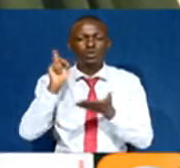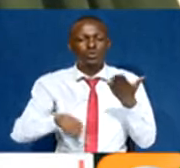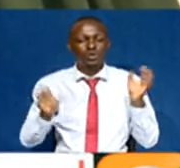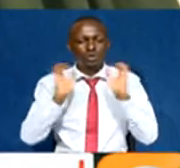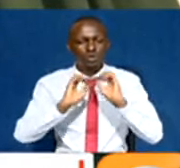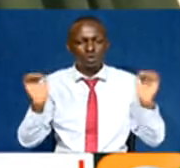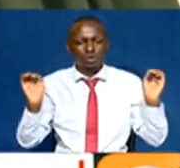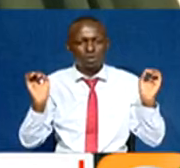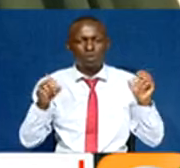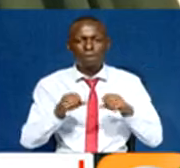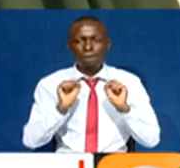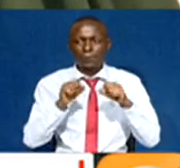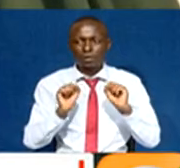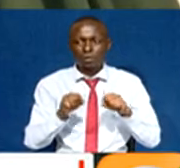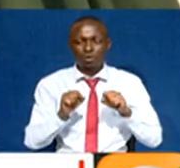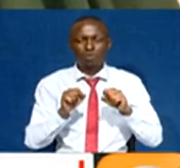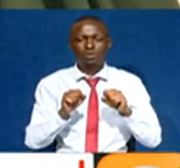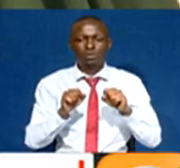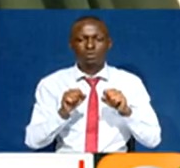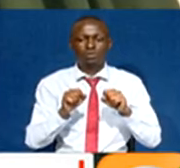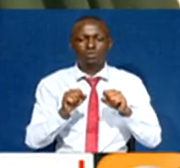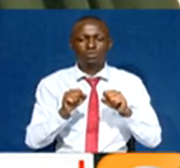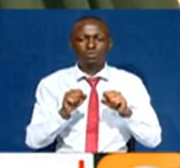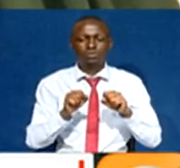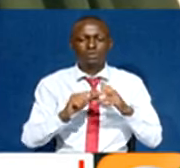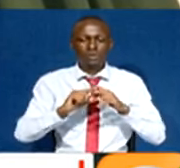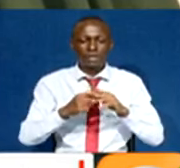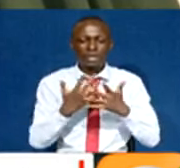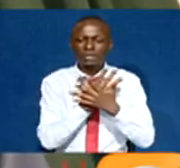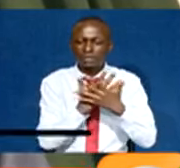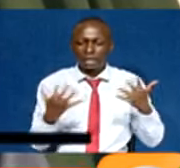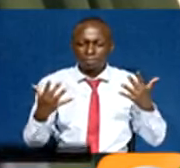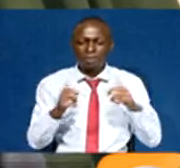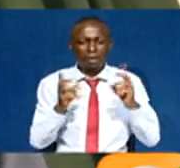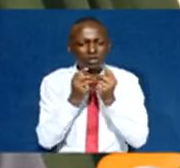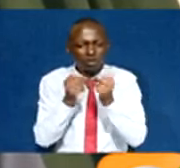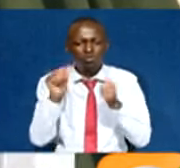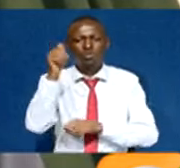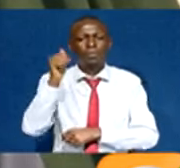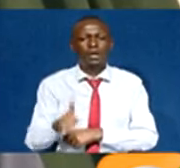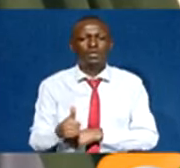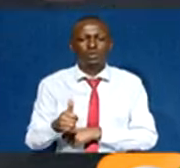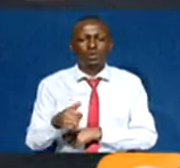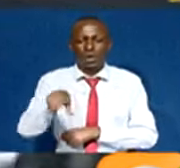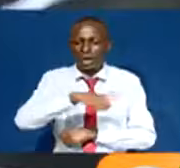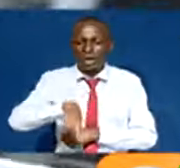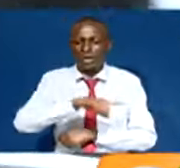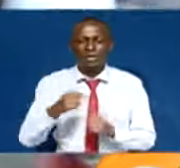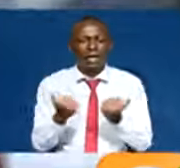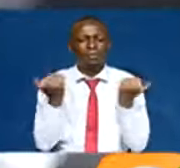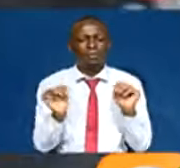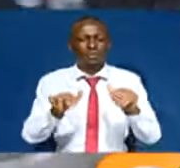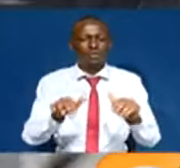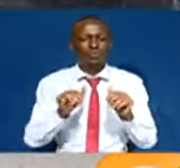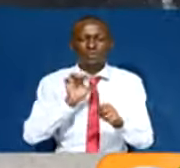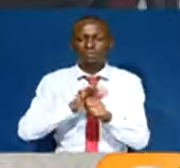to put a bandage on a wound without treating it. That is why we are taking our time. Several